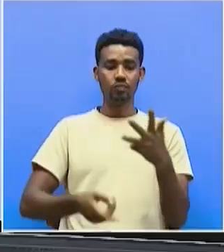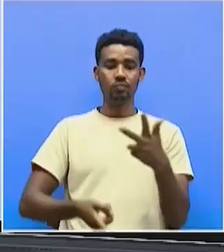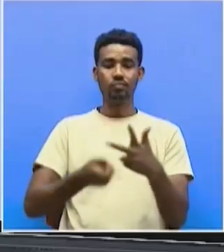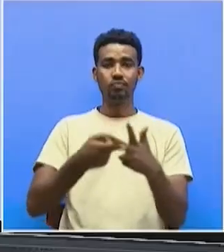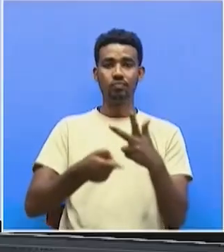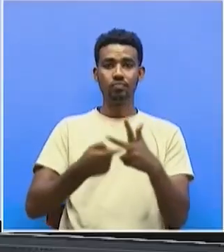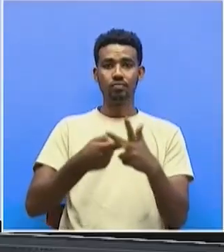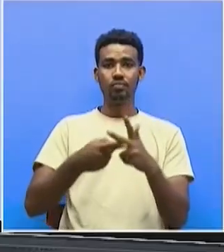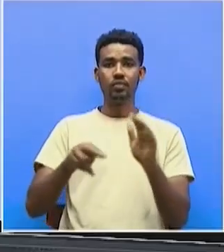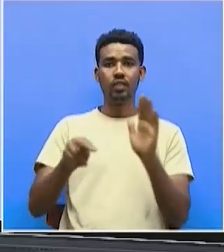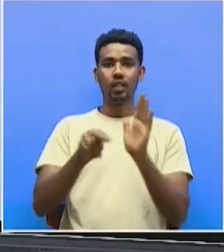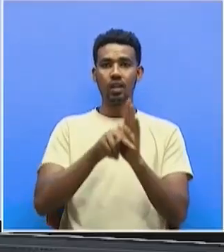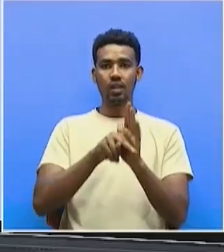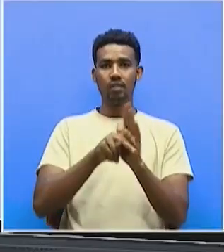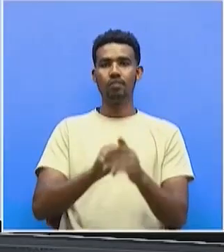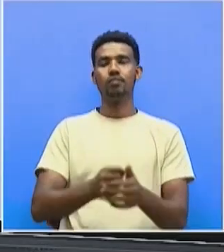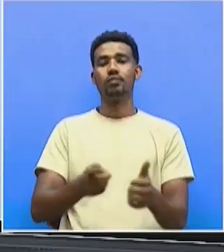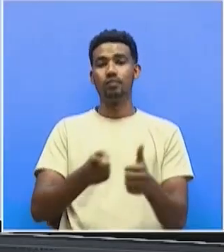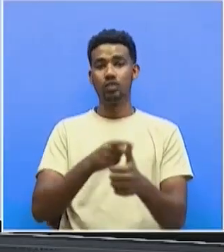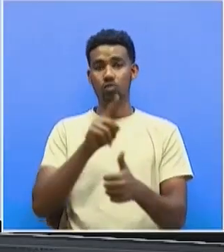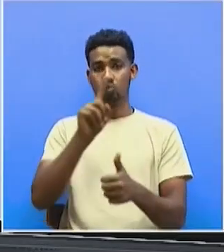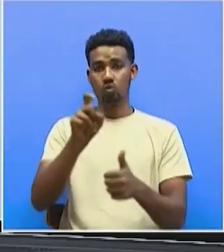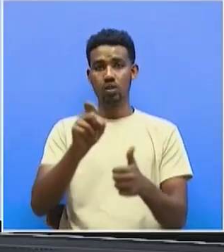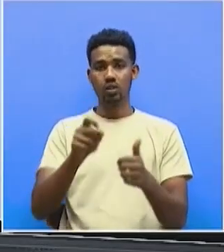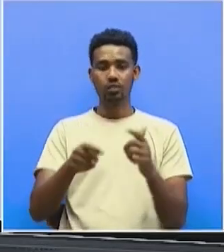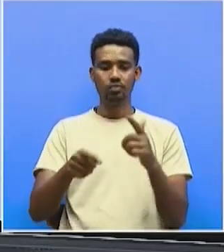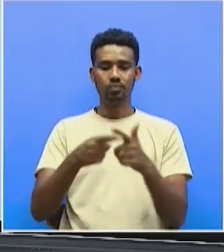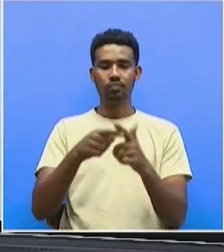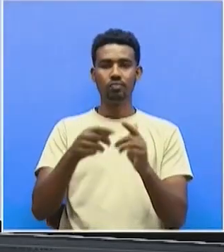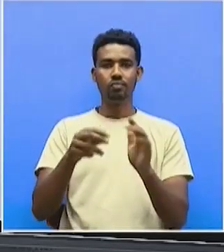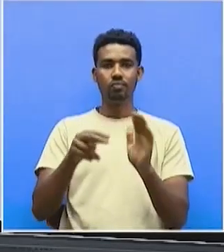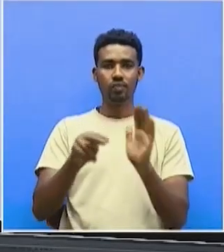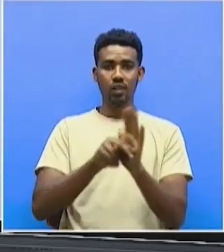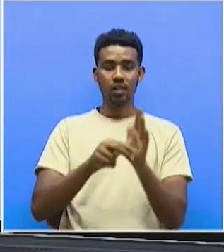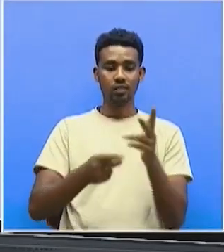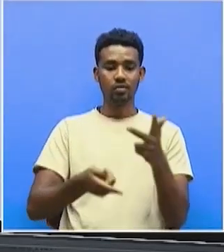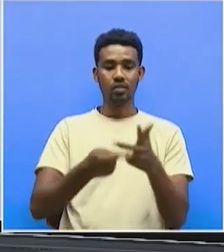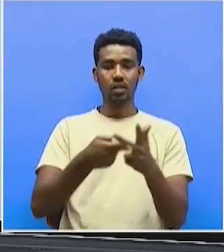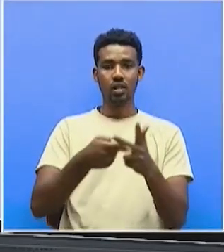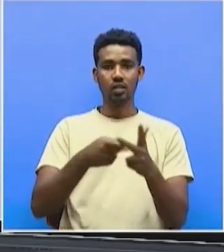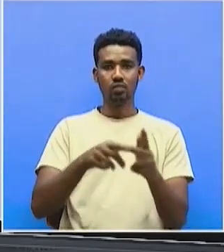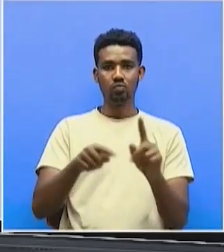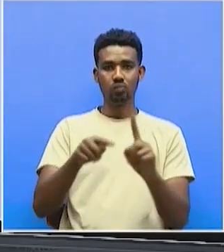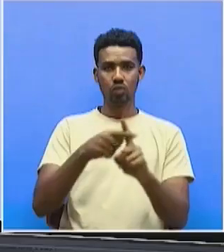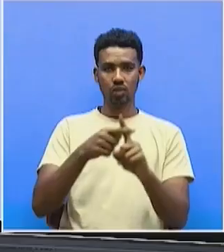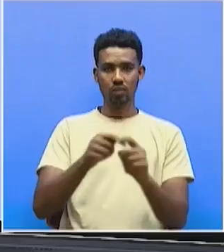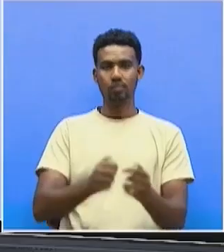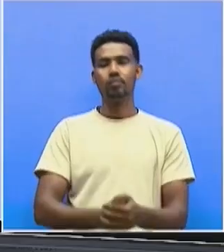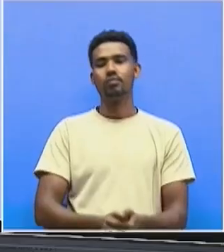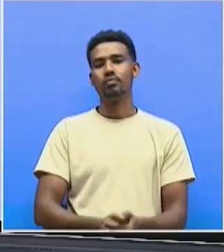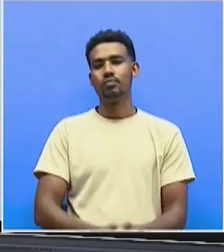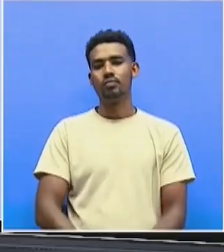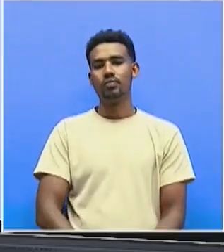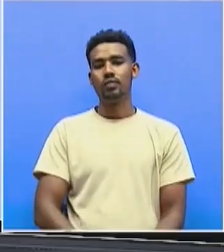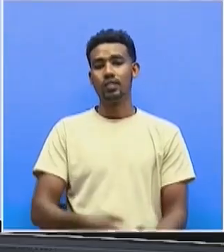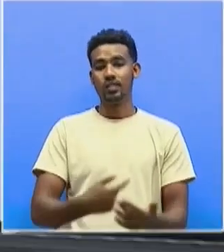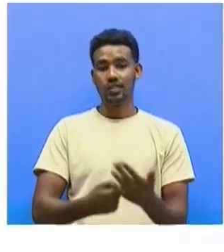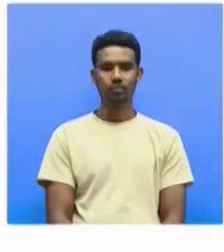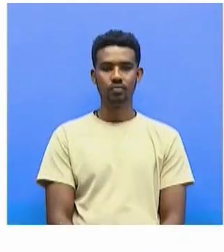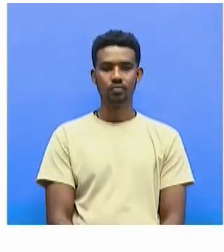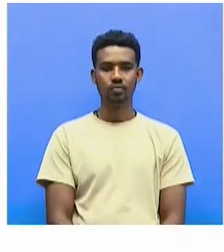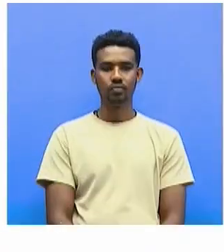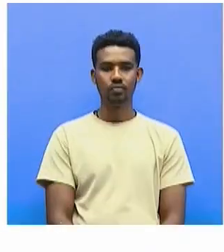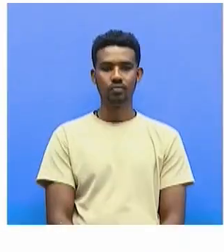is negative form by using dislike or I do not like. This is the